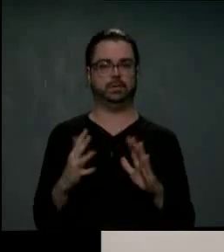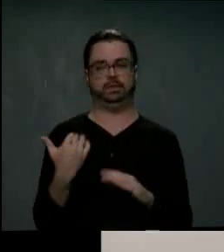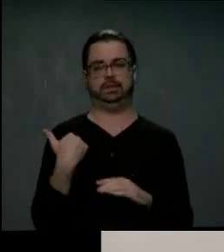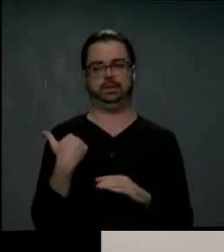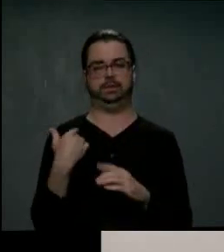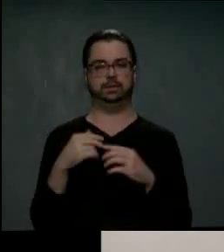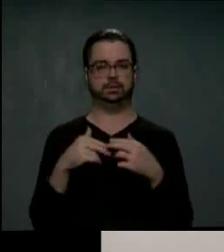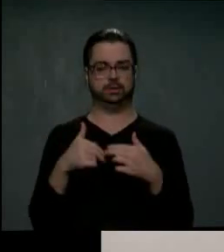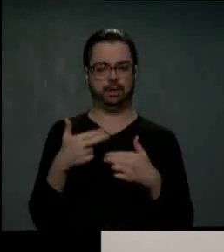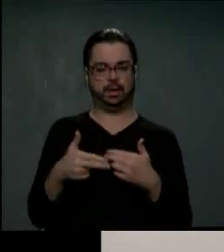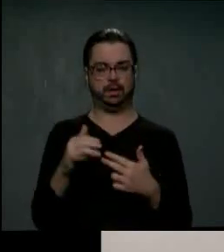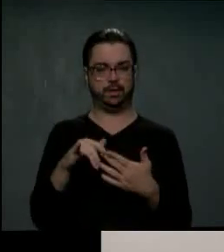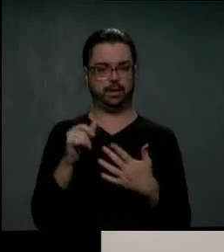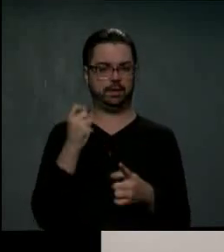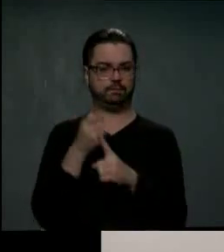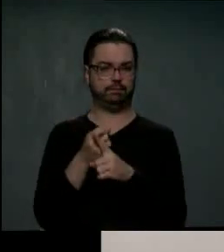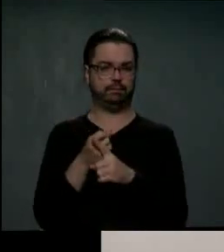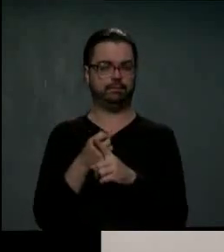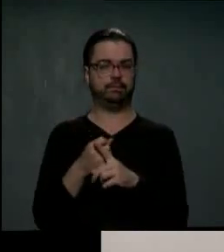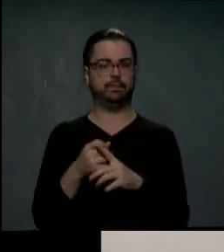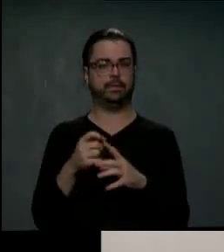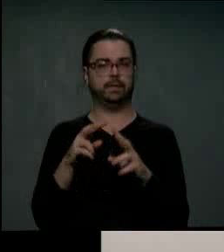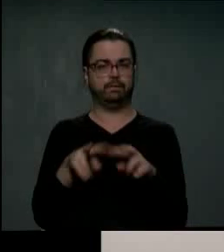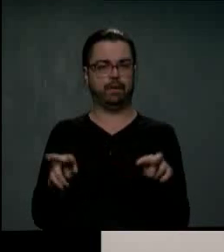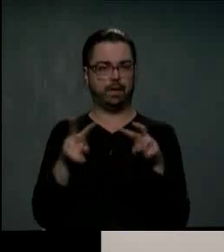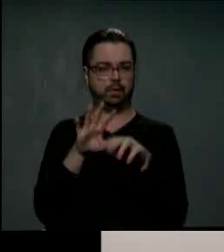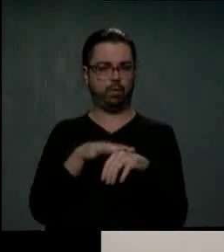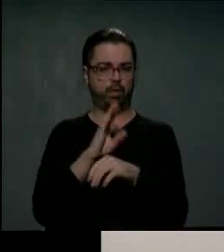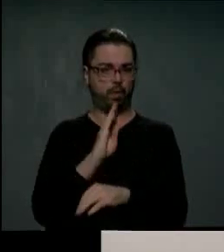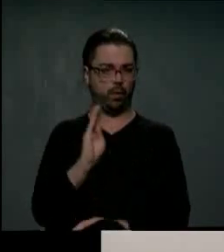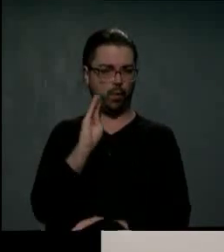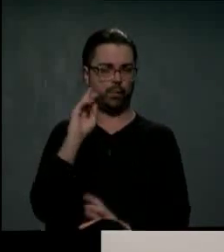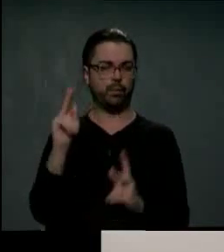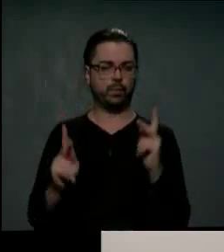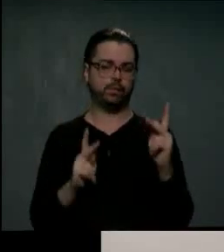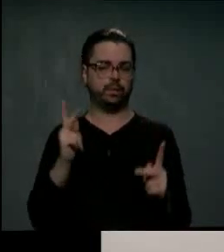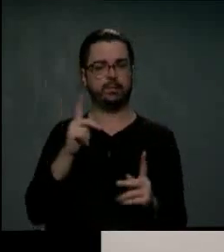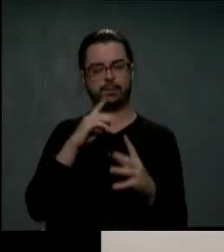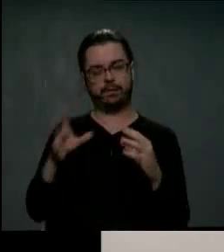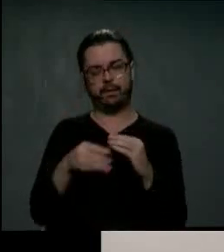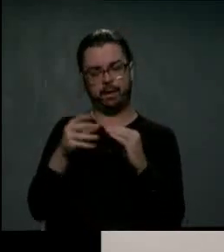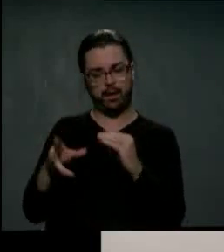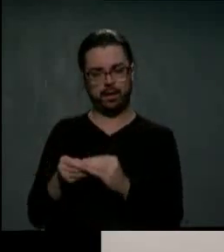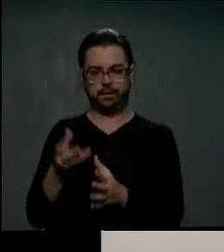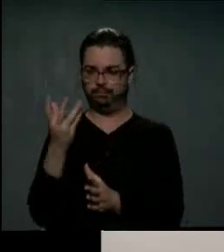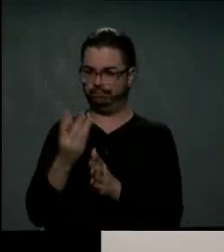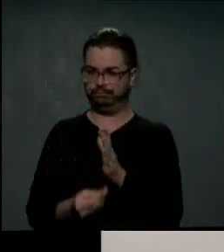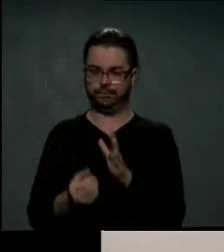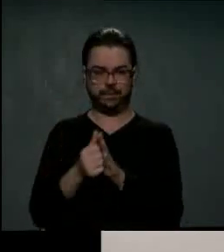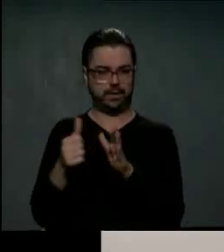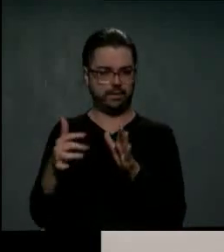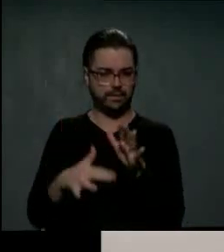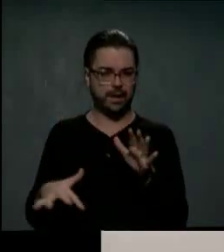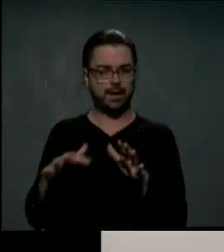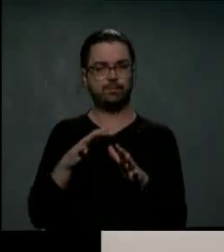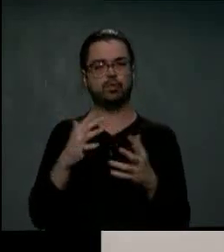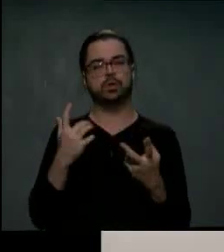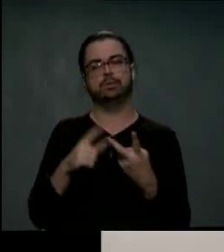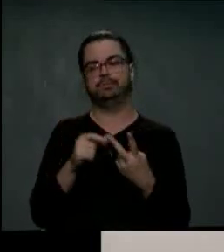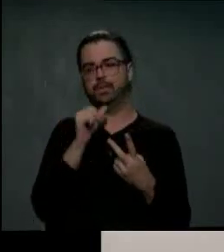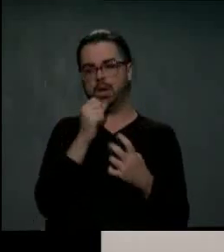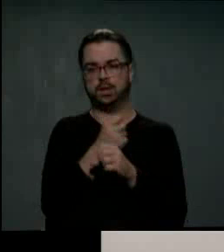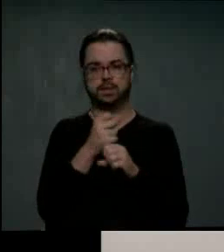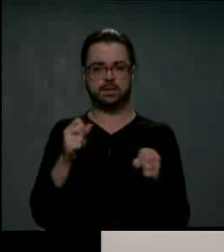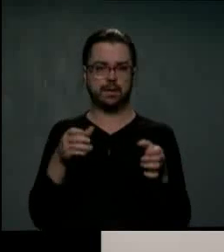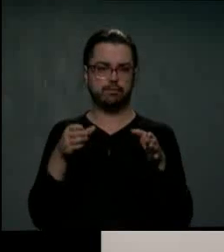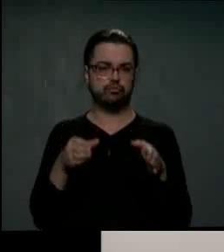can have an effect on the value of a home when people add things up. You know, when they add up the lack of neighboring plus unsafe streets,